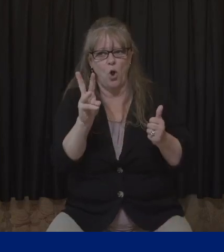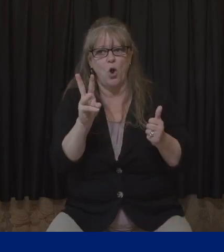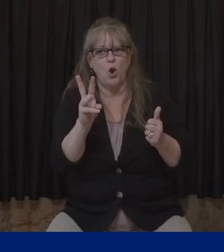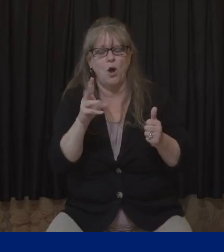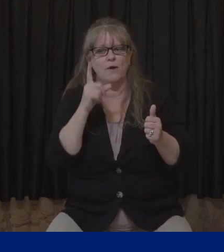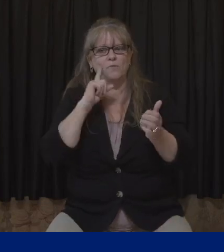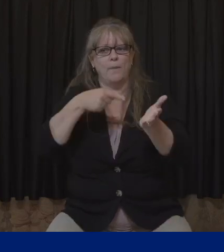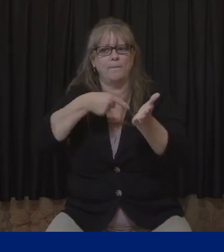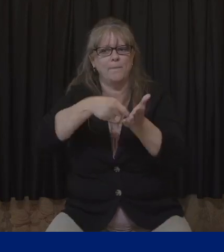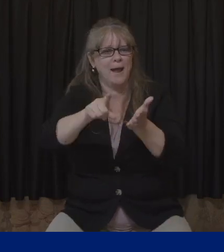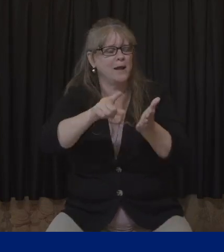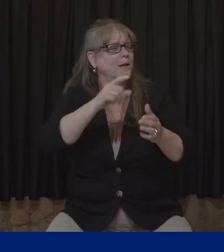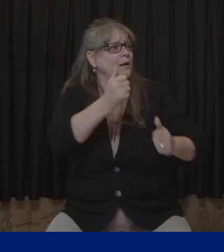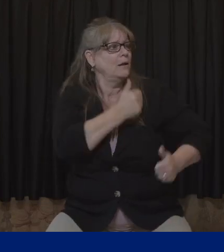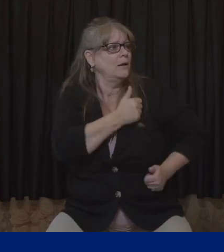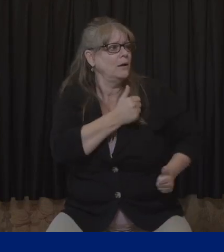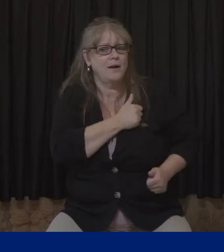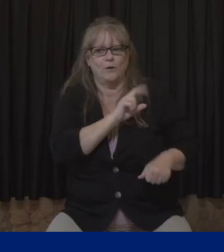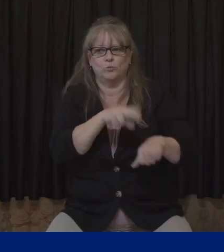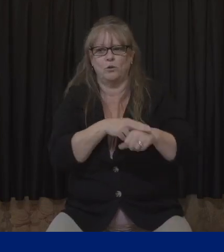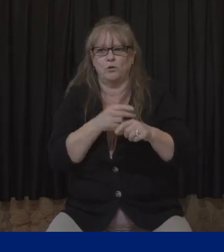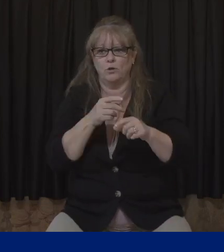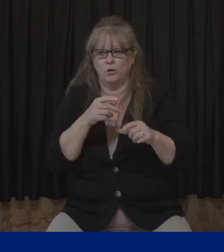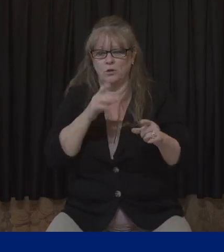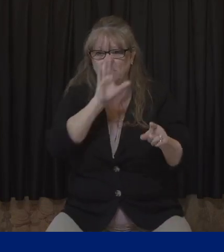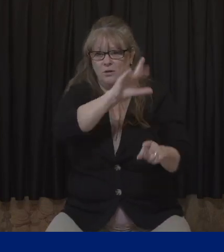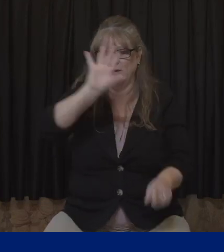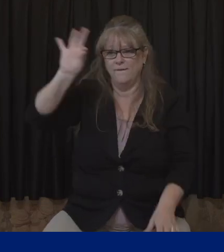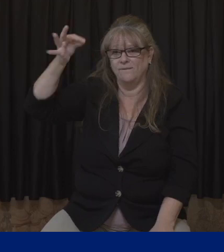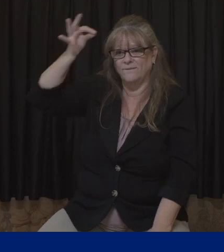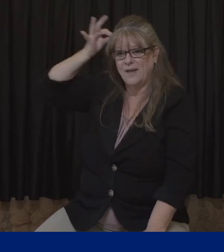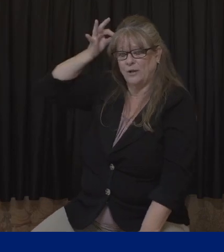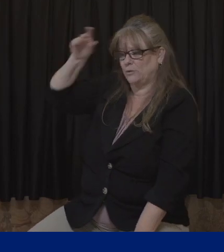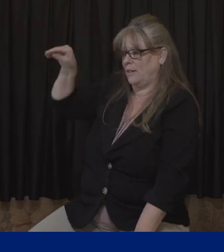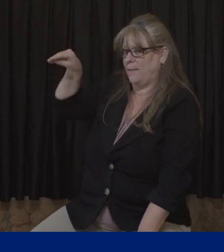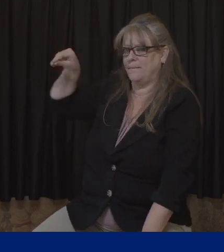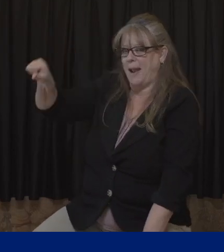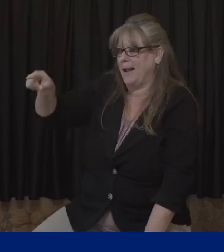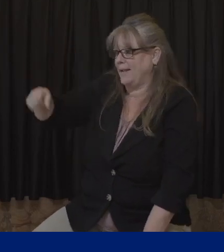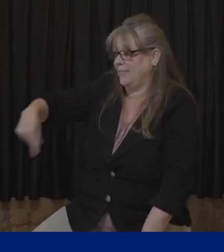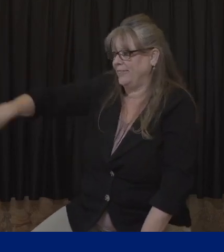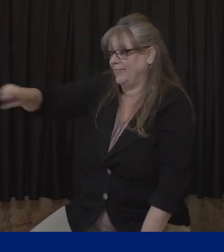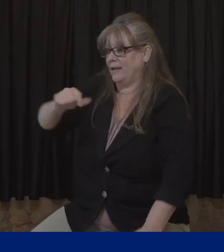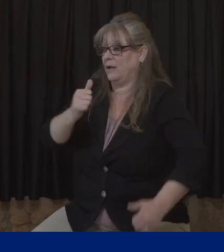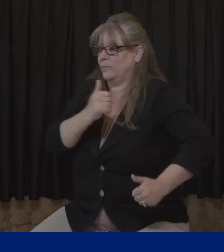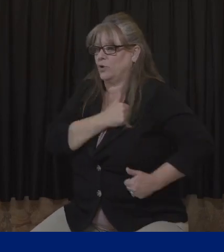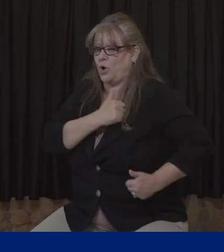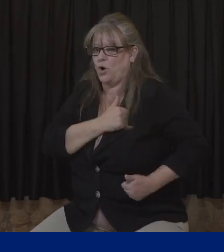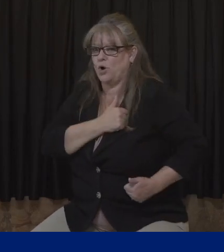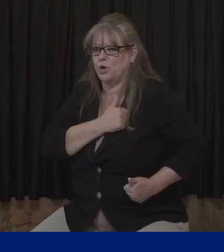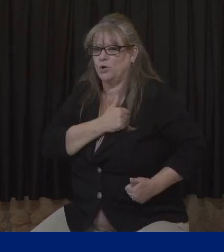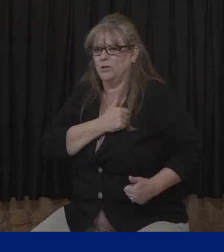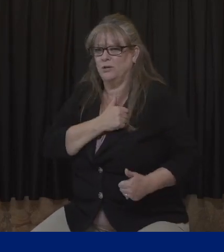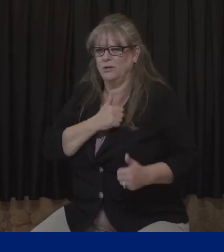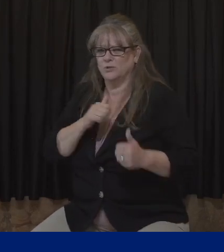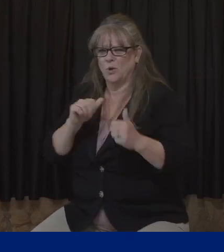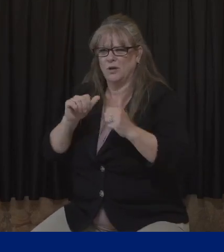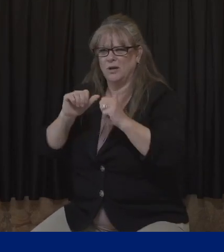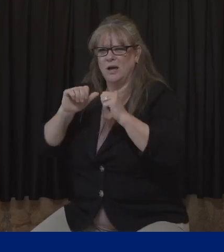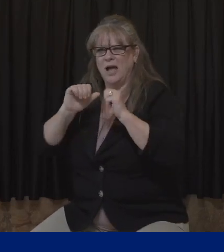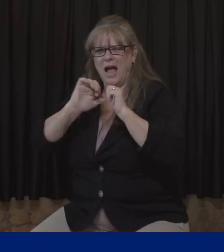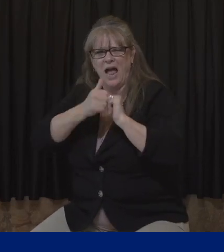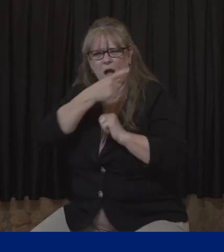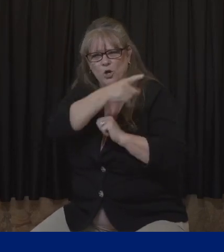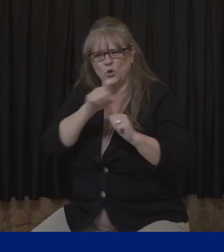know that the federal government is paying for our National Guard, but have you figured out a way to increase